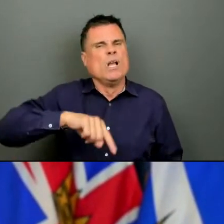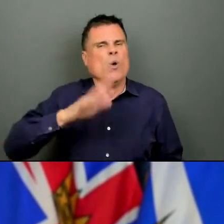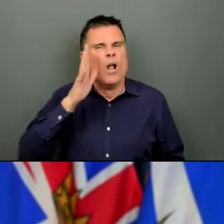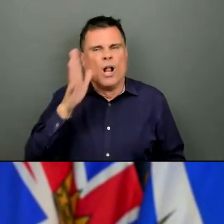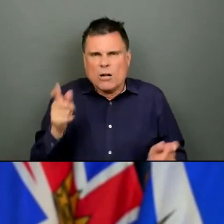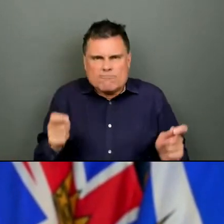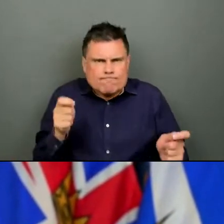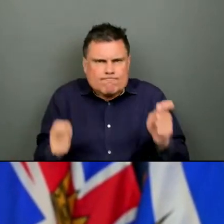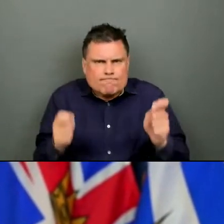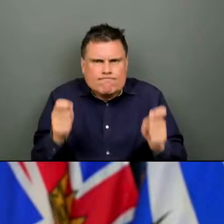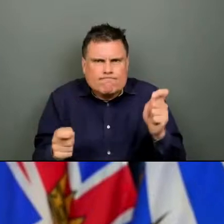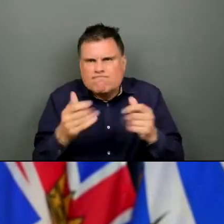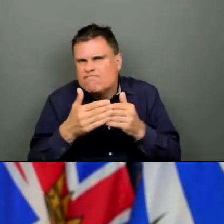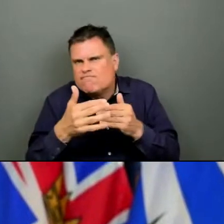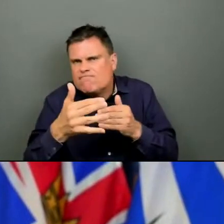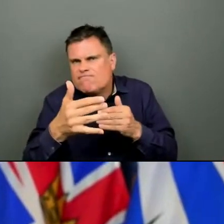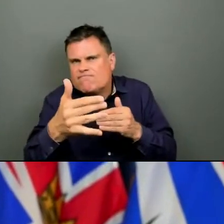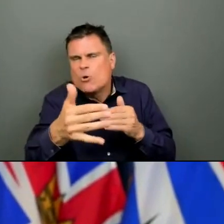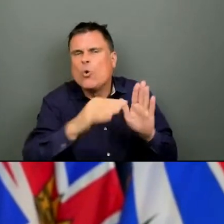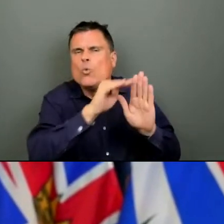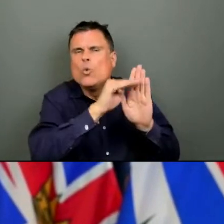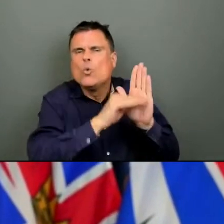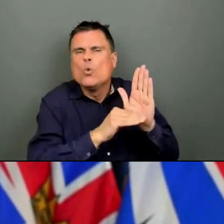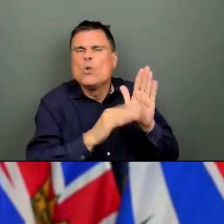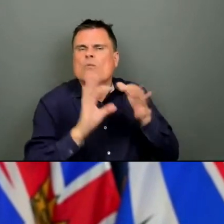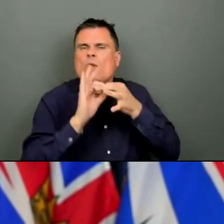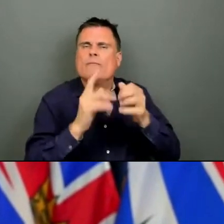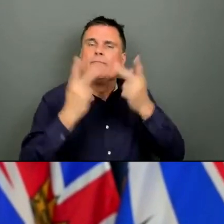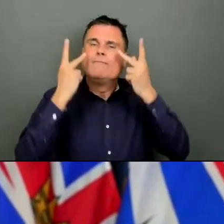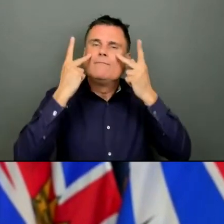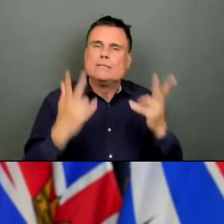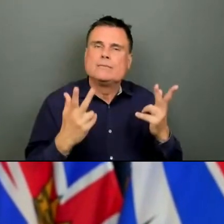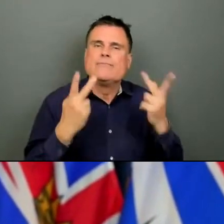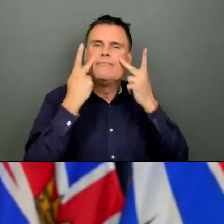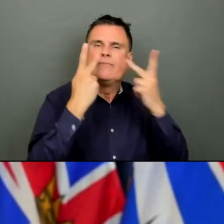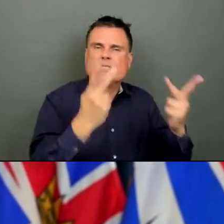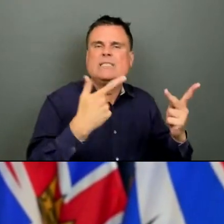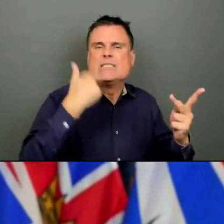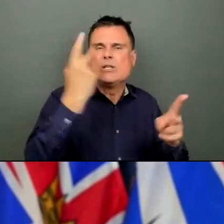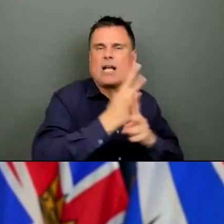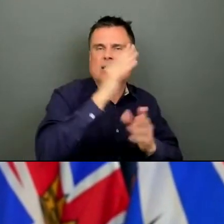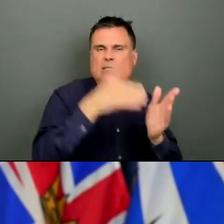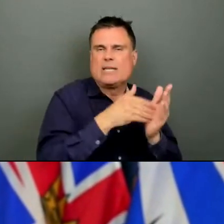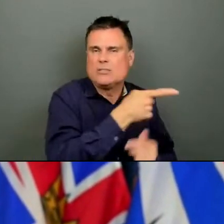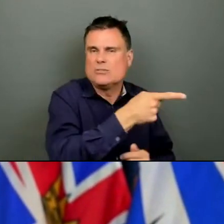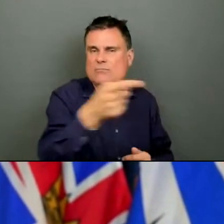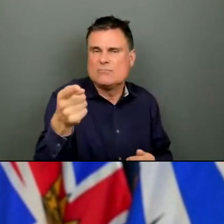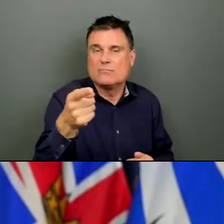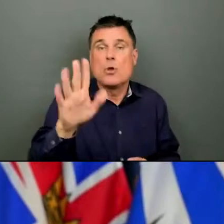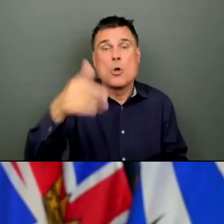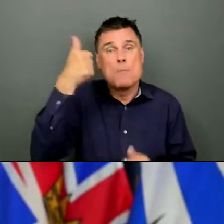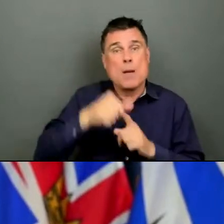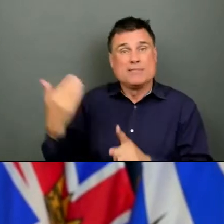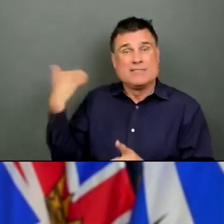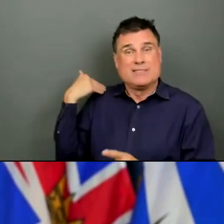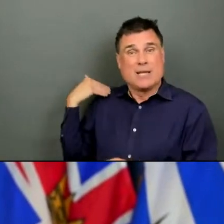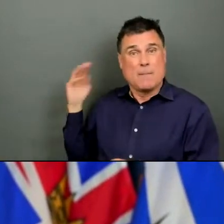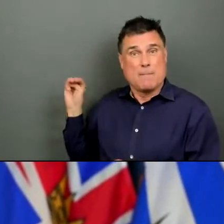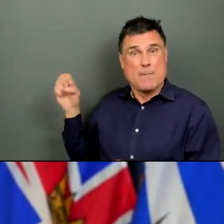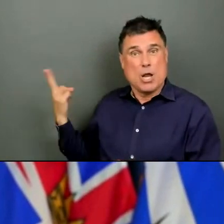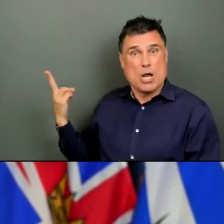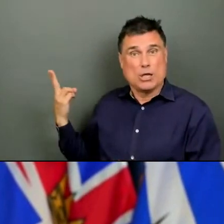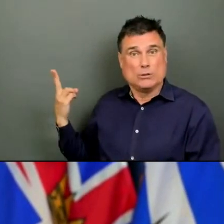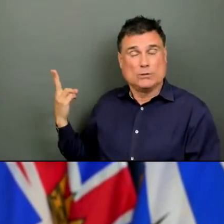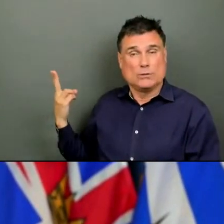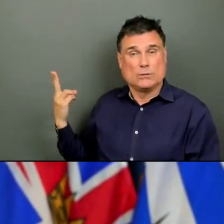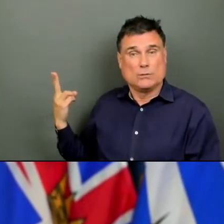of visitation and other issues in long-term care. You'll recall that at the time we brought in the circuit breaker